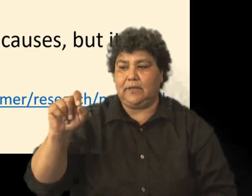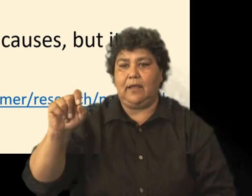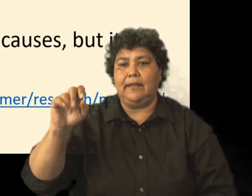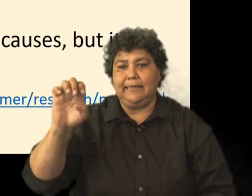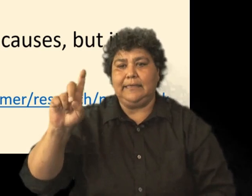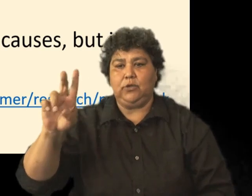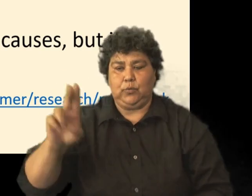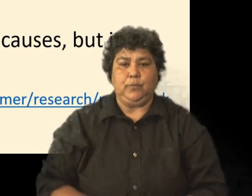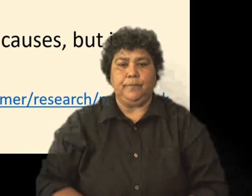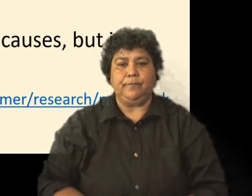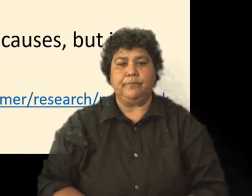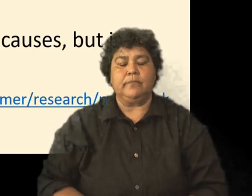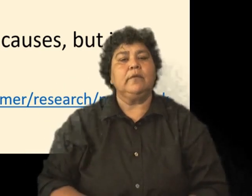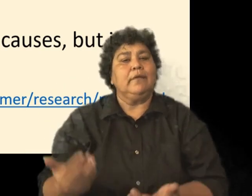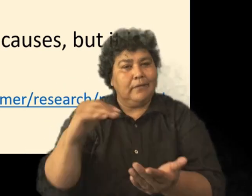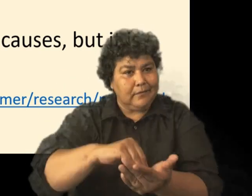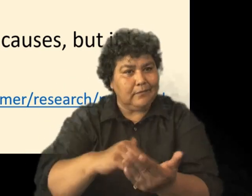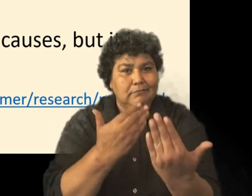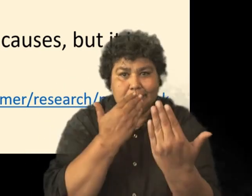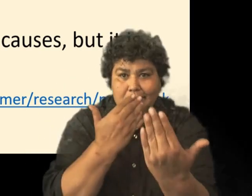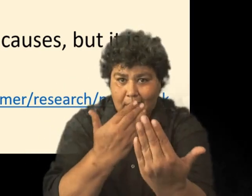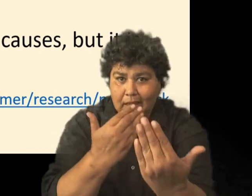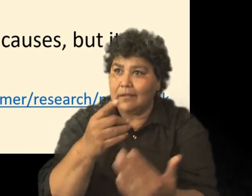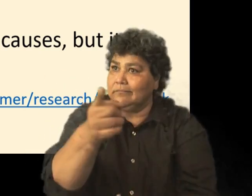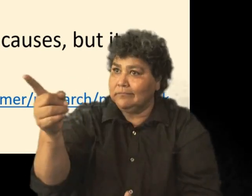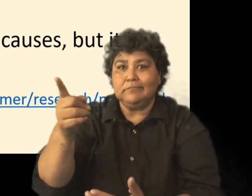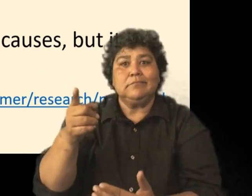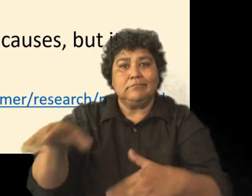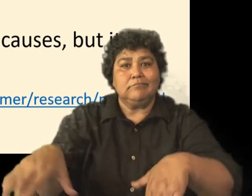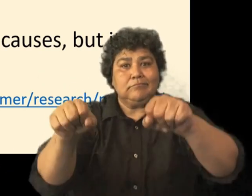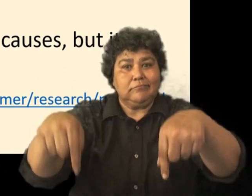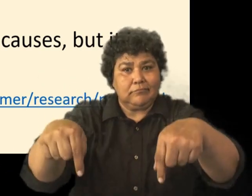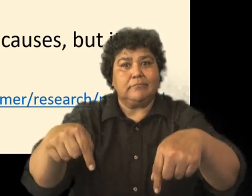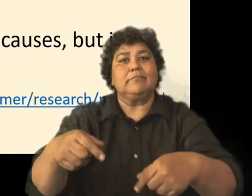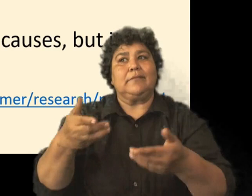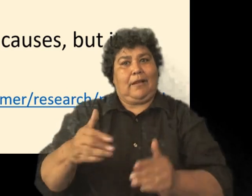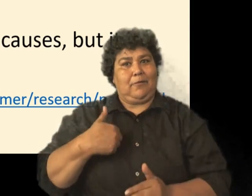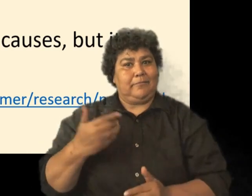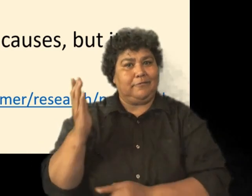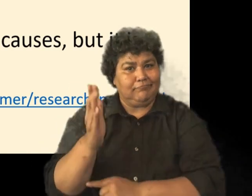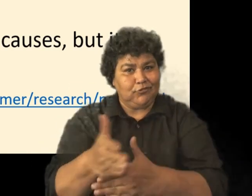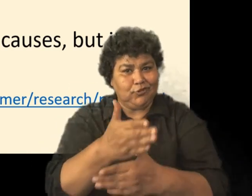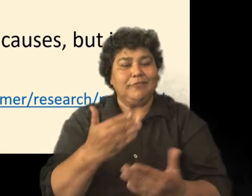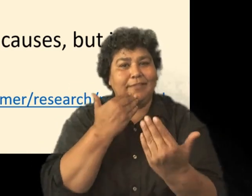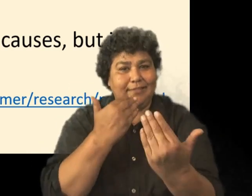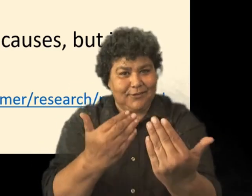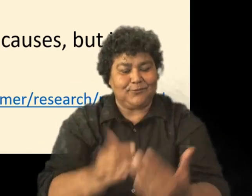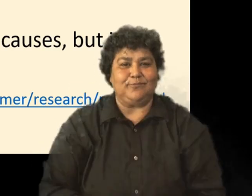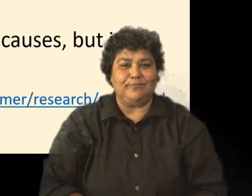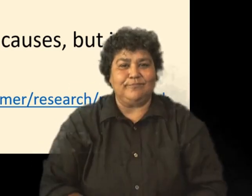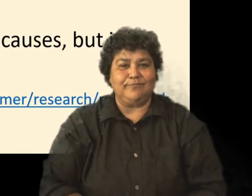nacattack@jh.edu. I once again thank the organizers for the privilege of presenting this information to you. Thank you.